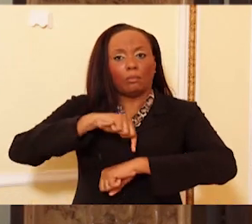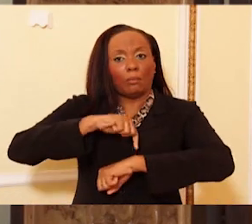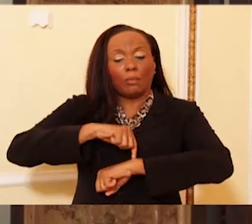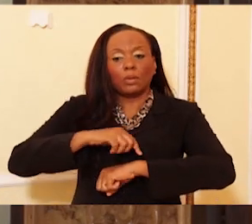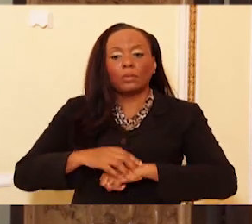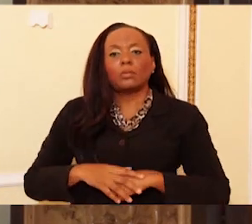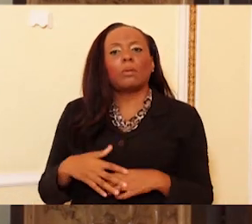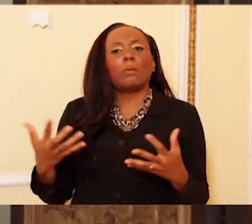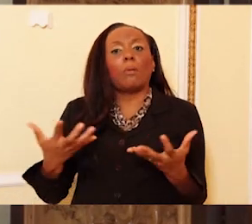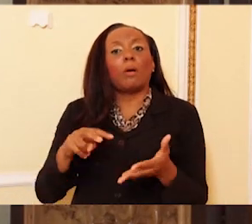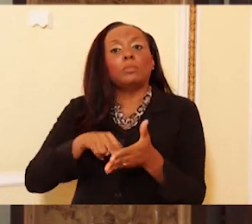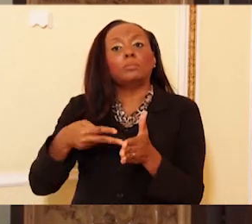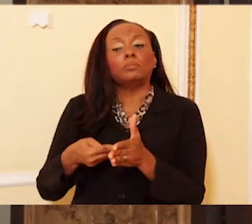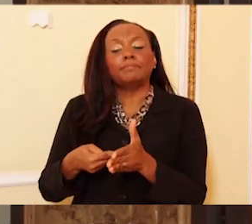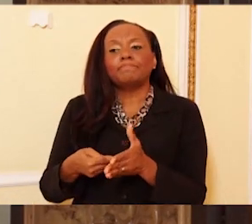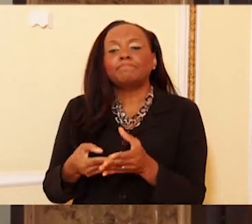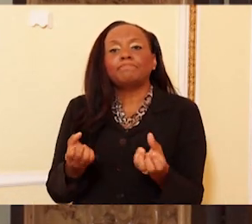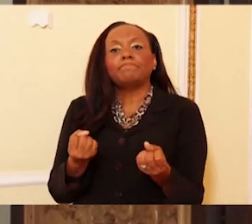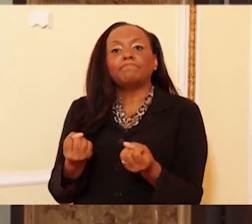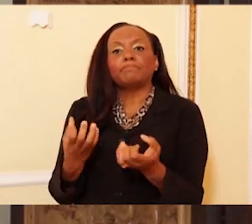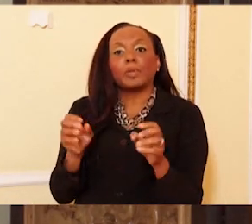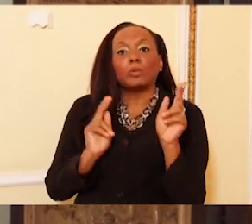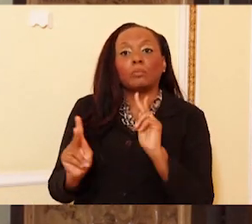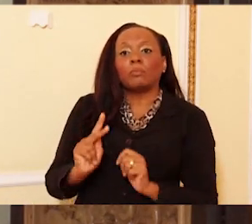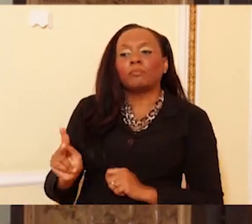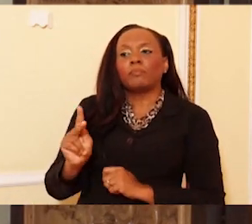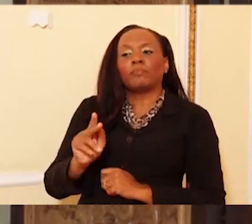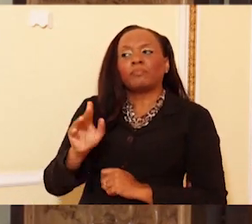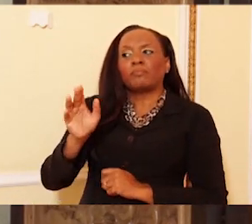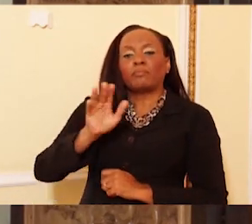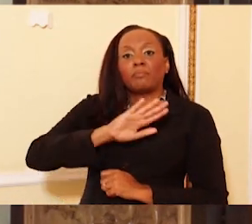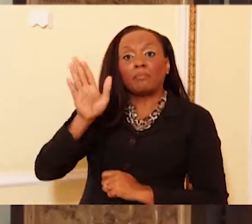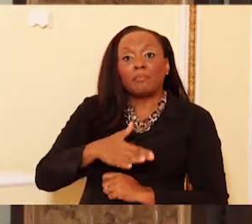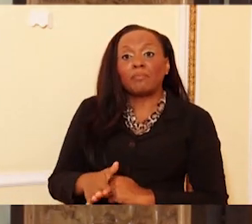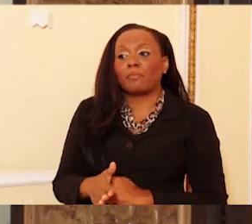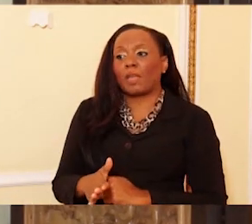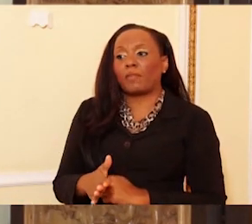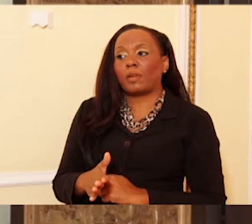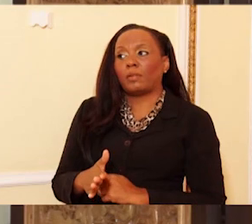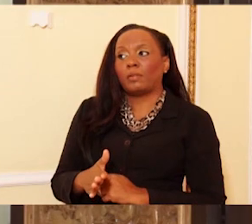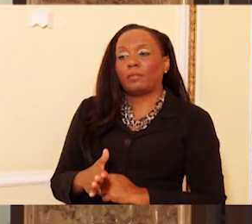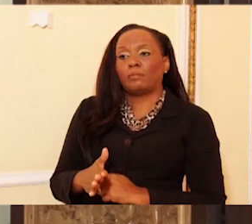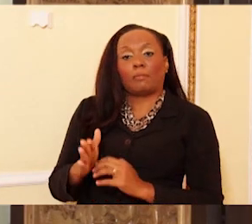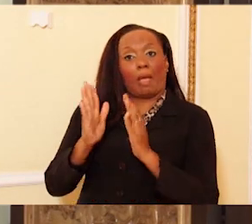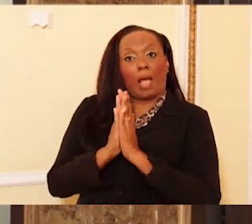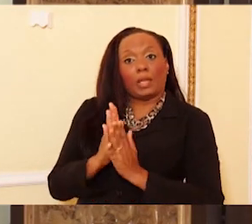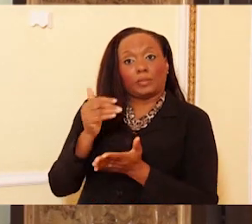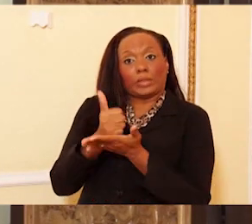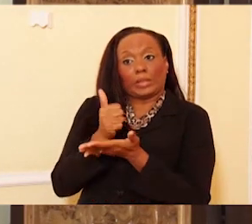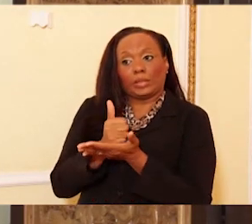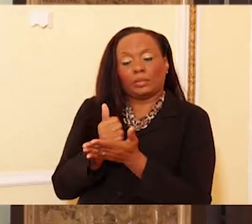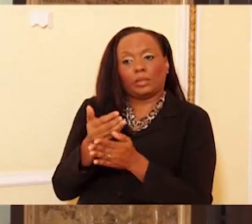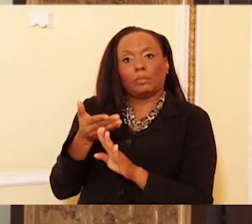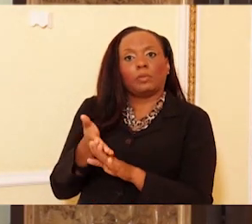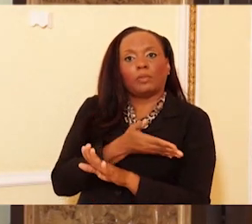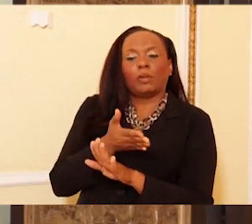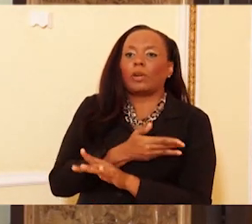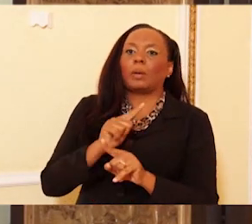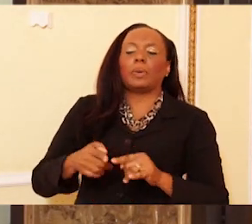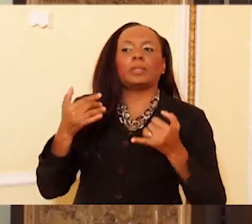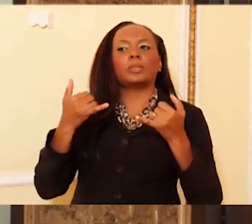the reality is that many people who have never had to seek assistance in the past from organisations such as